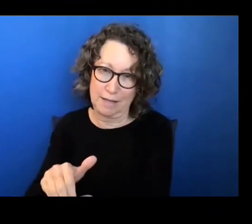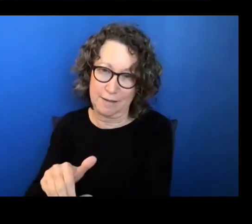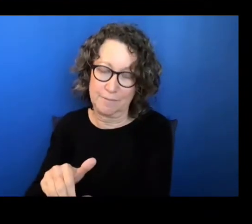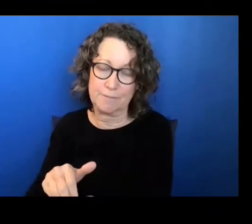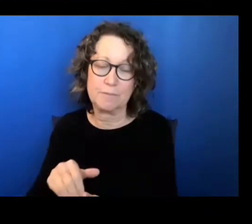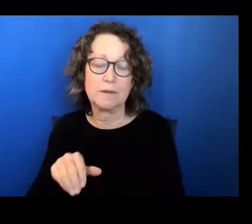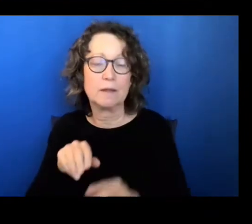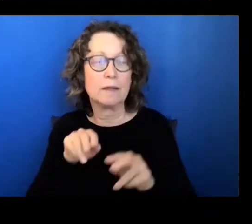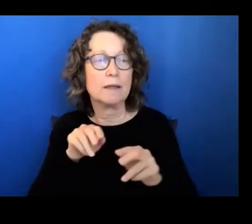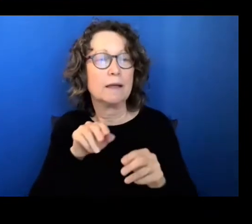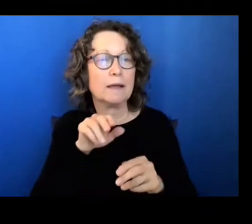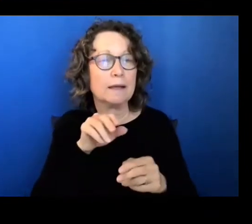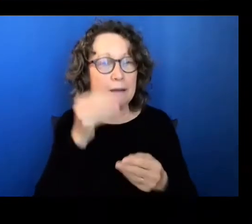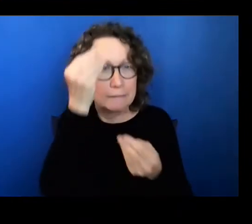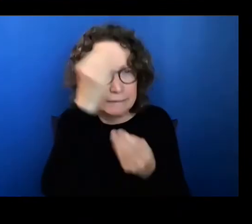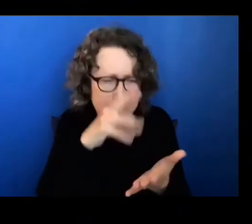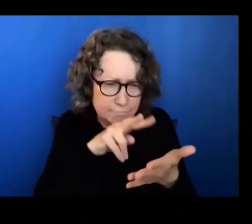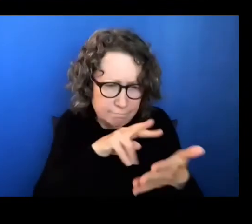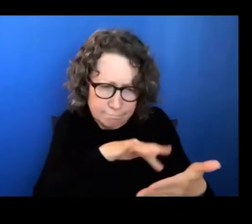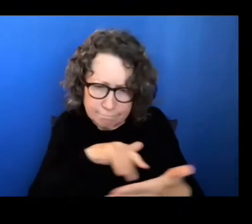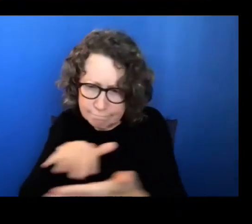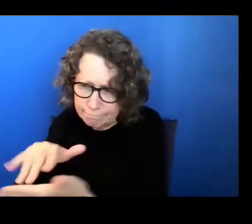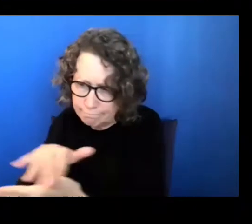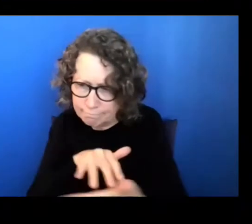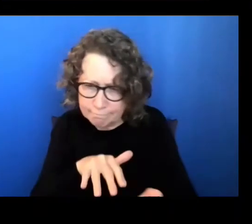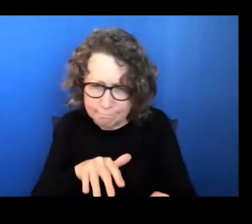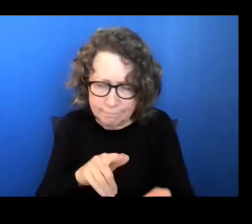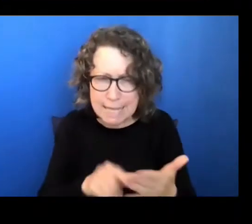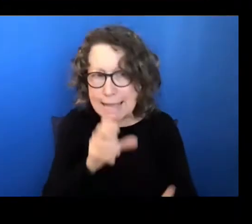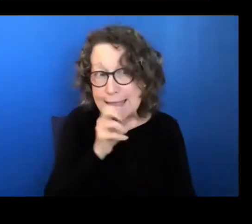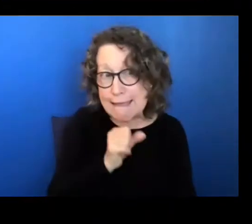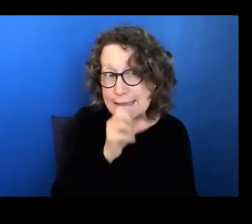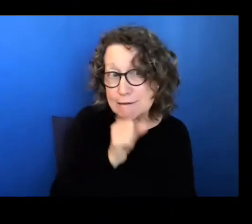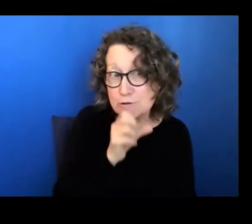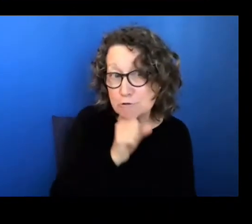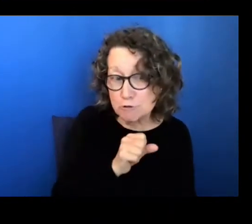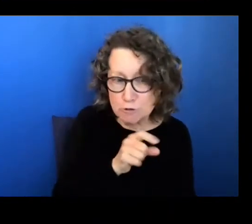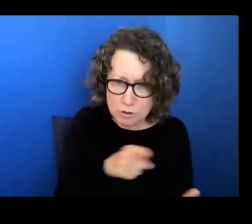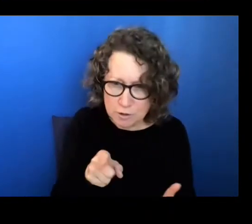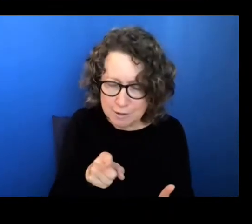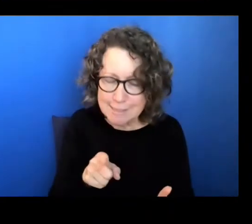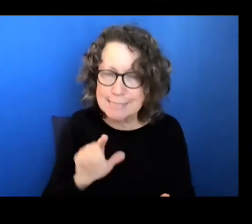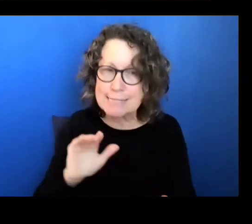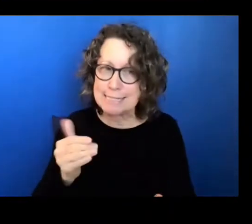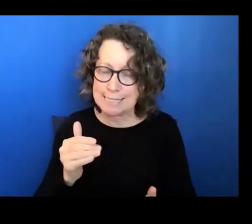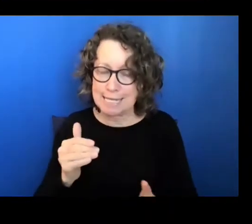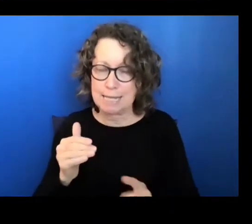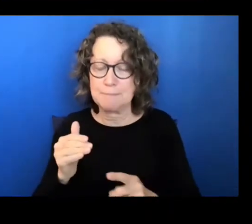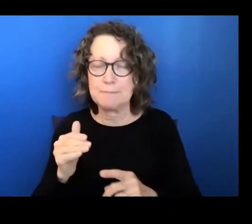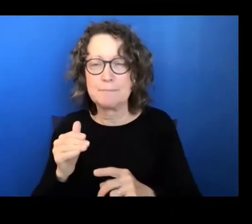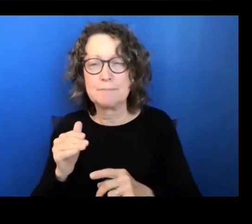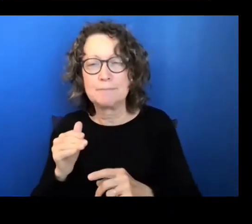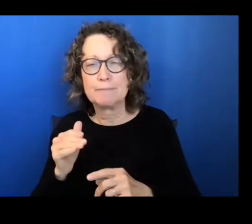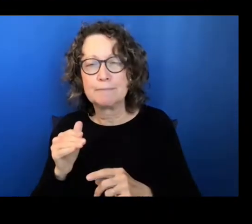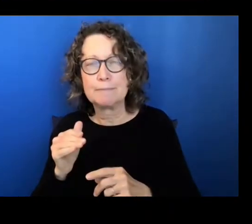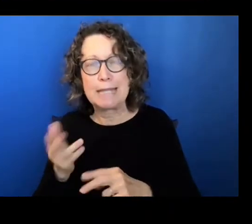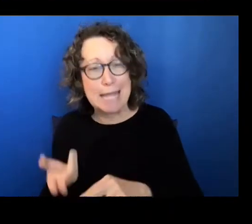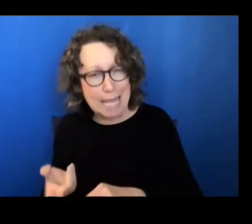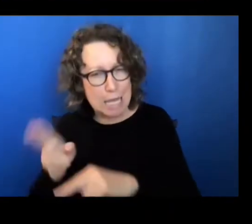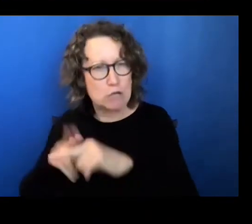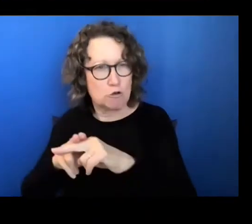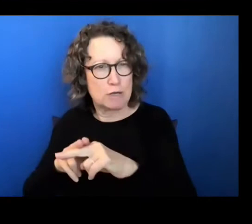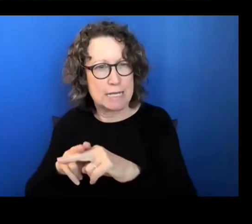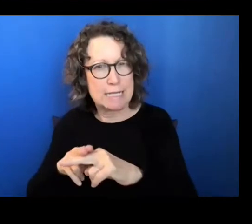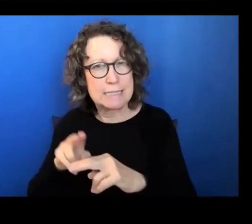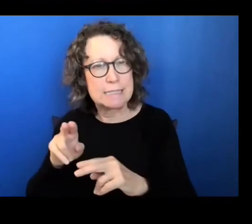at the data this past week, in terms of age, there is a higher than average increase among